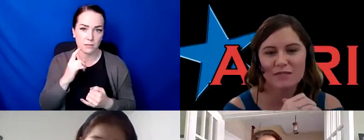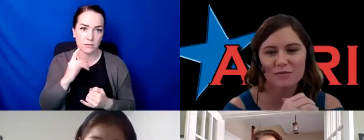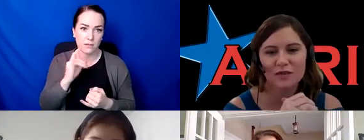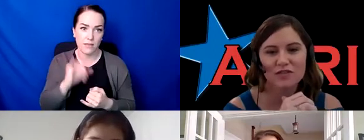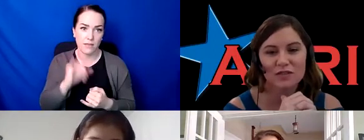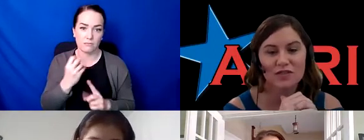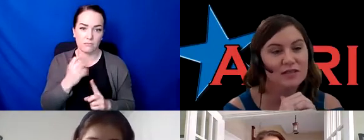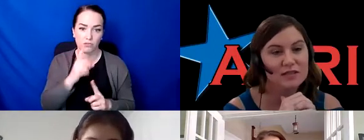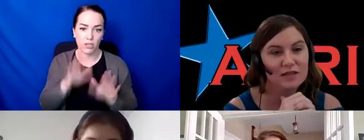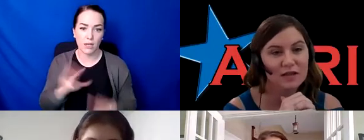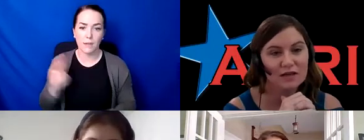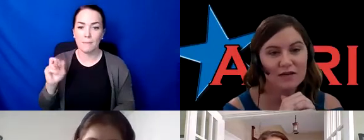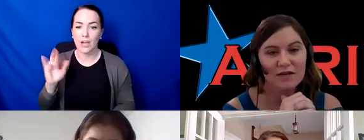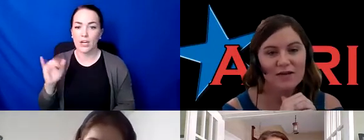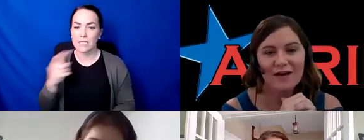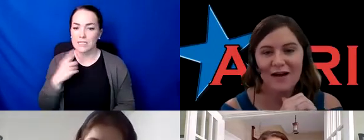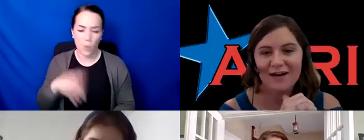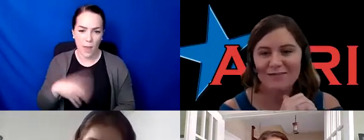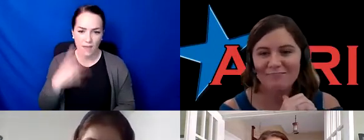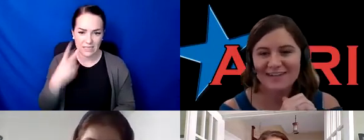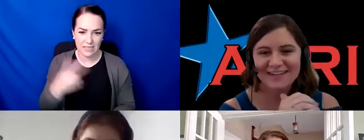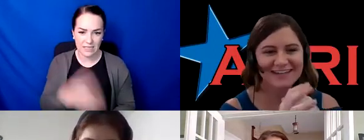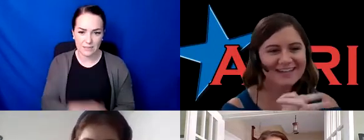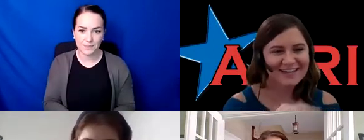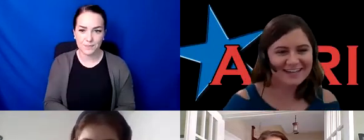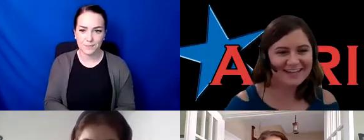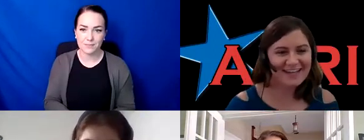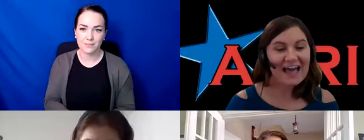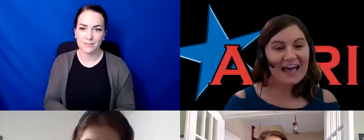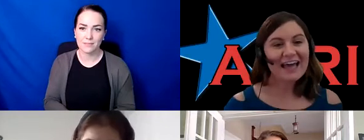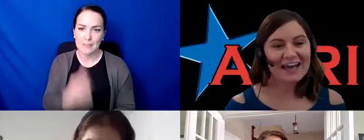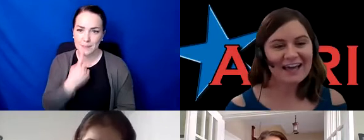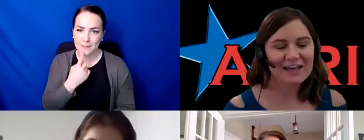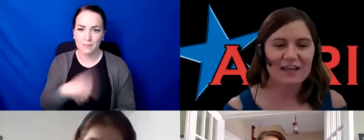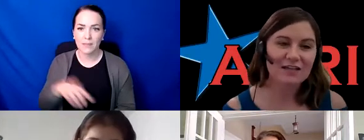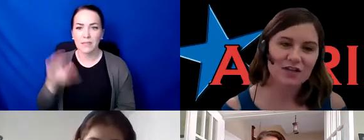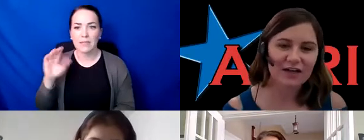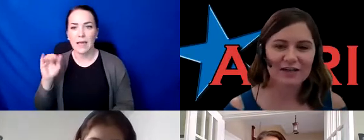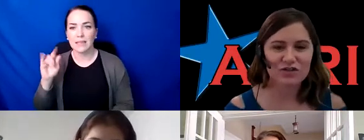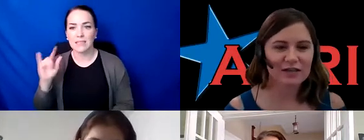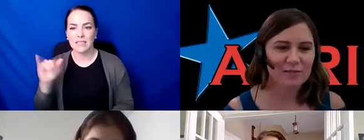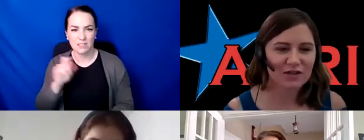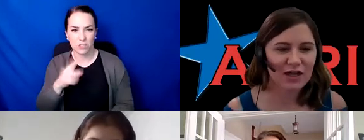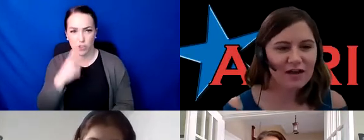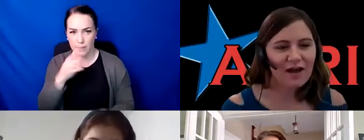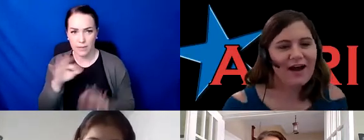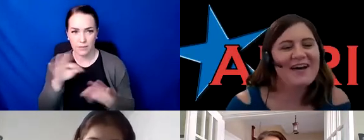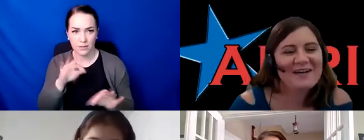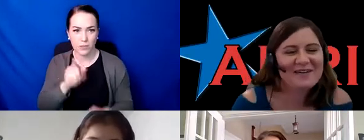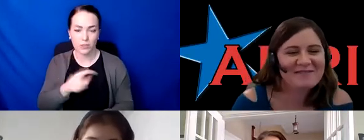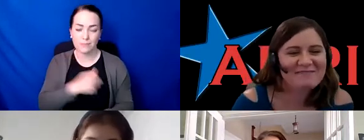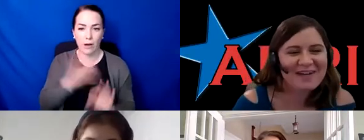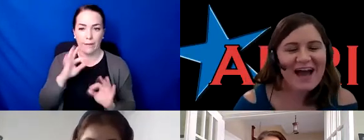Mary, I'm disappointed. She says she hasn't seen it yet. Can you repeat the question one more time? I'm sorry. Yeah, sorry, I got distracted by the chat.